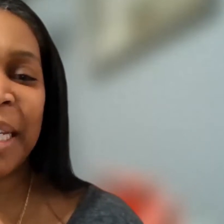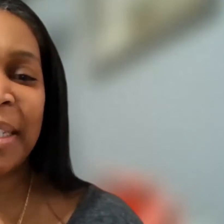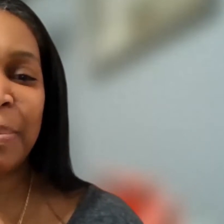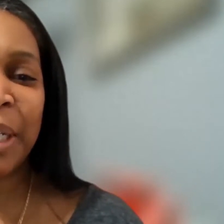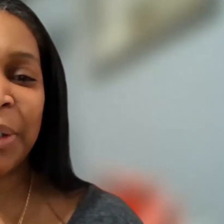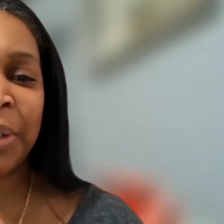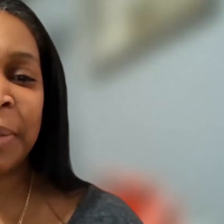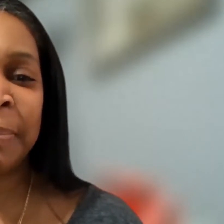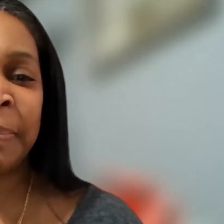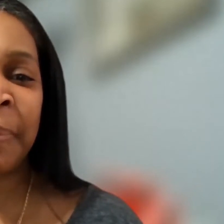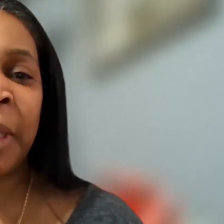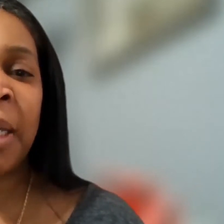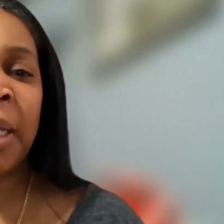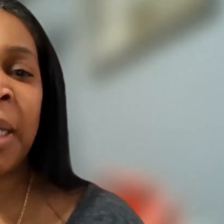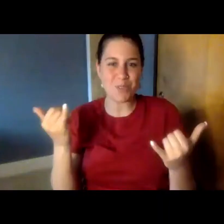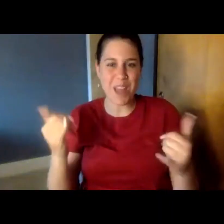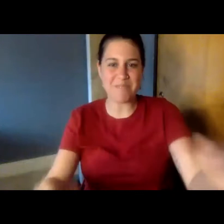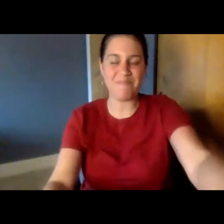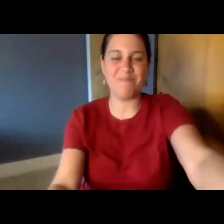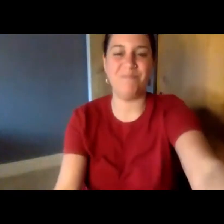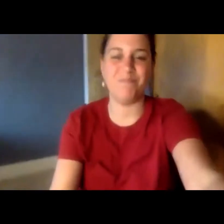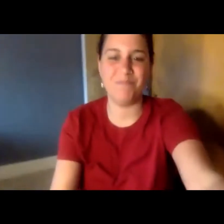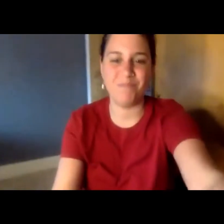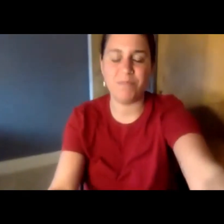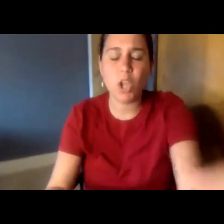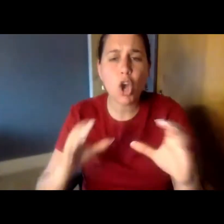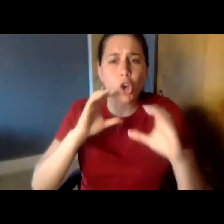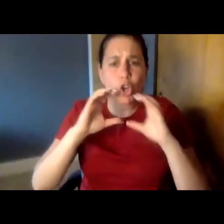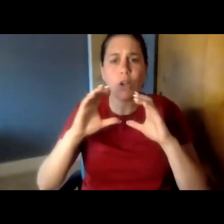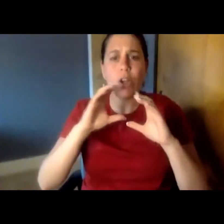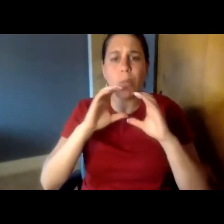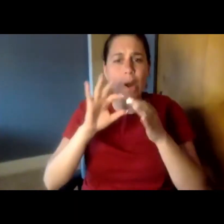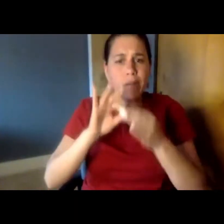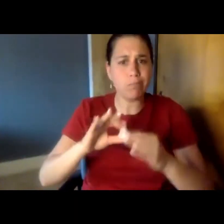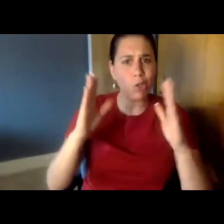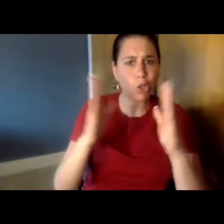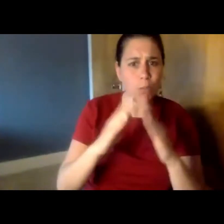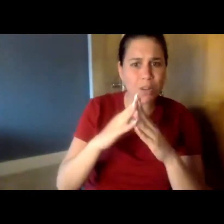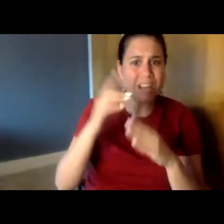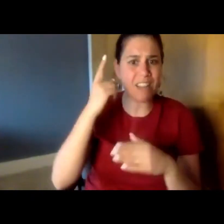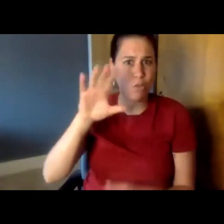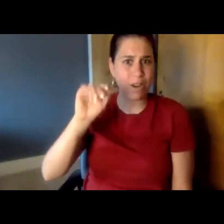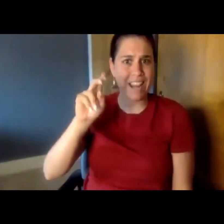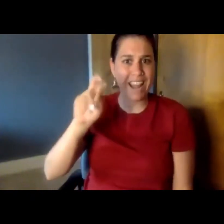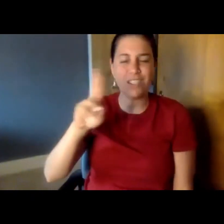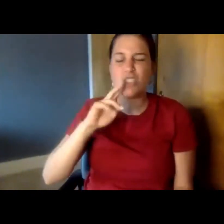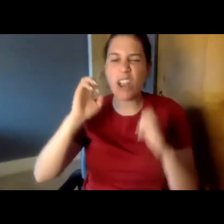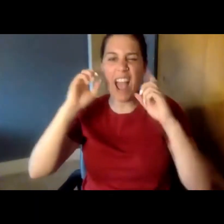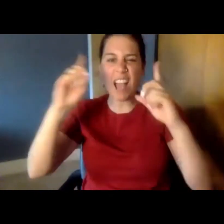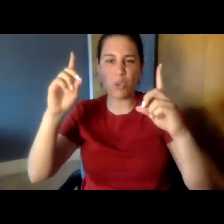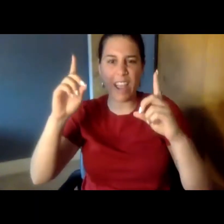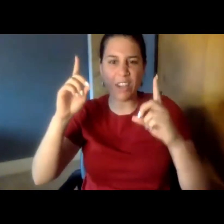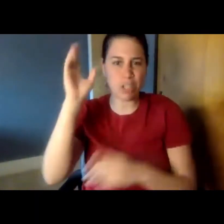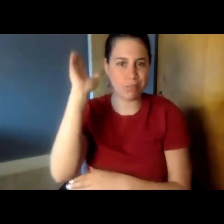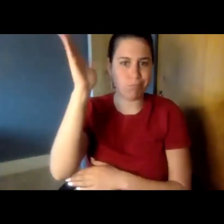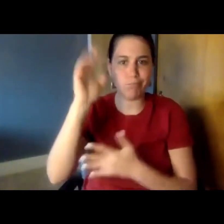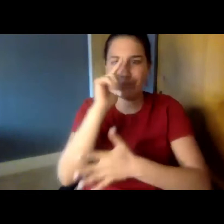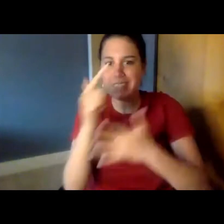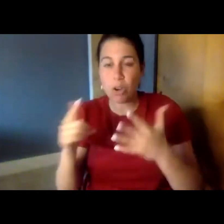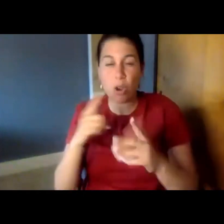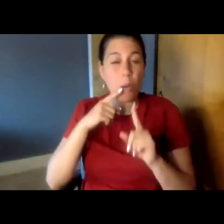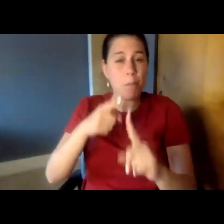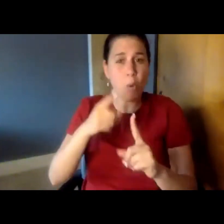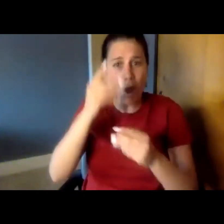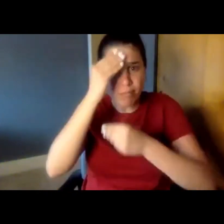our amazing speakers. Community Conversations on Cancer is an education series designed to inform, educate,